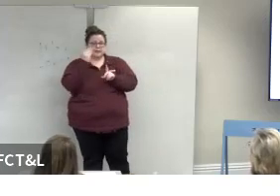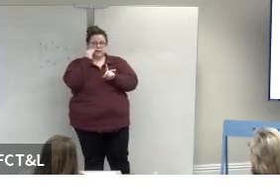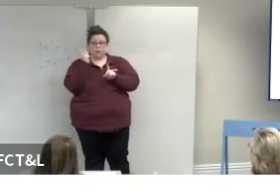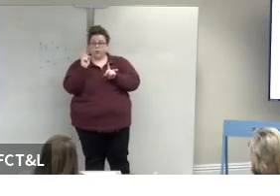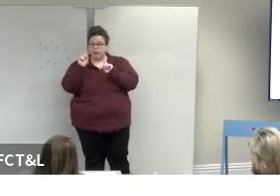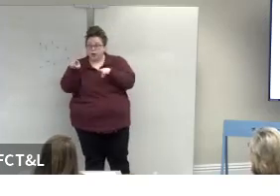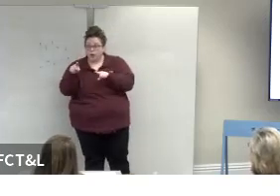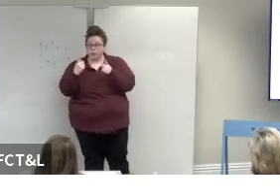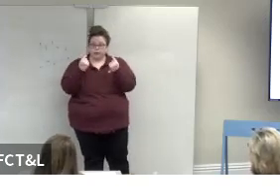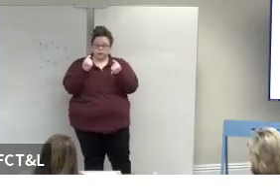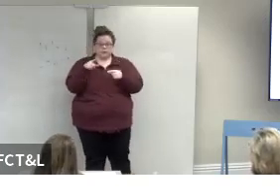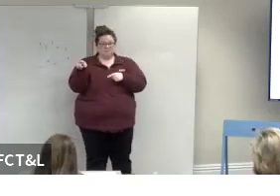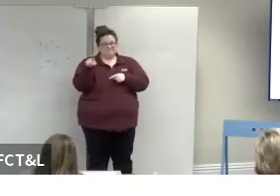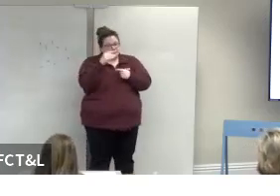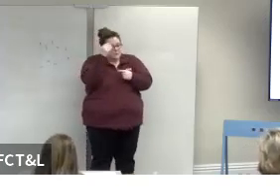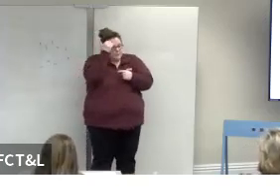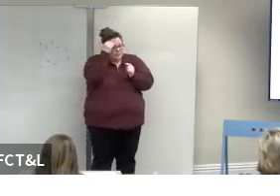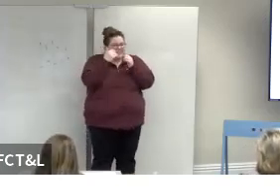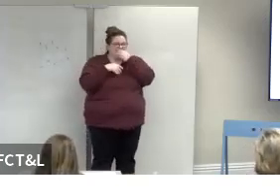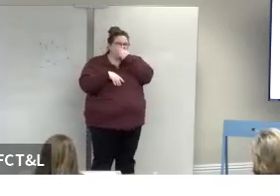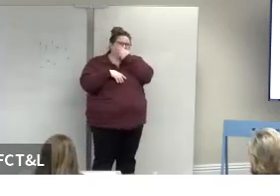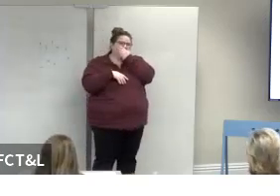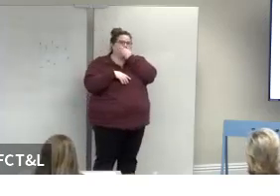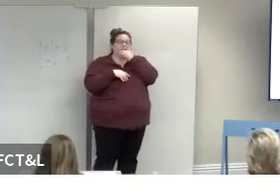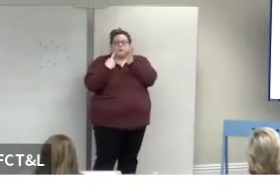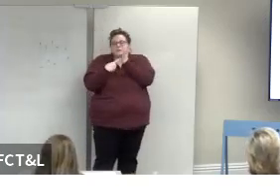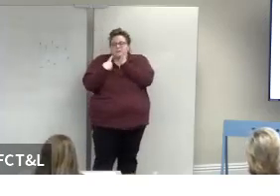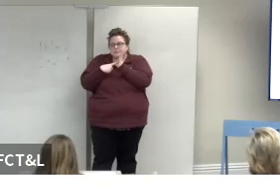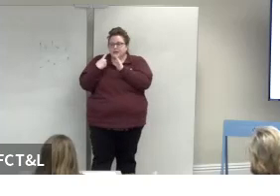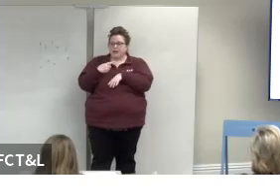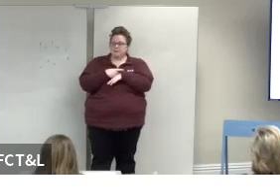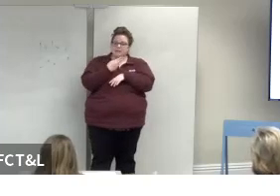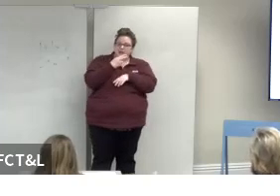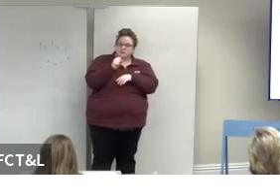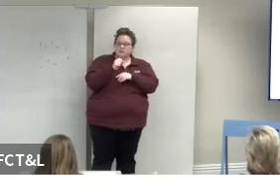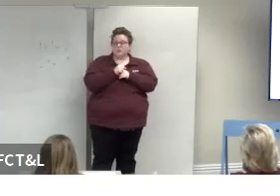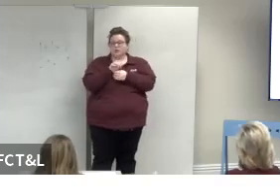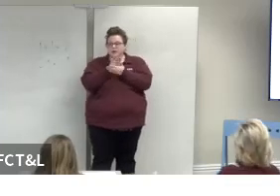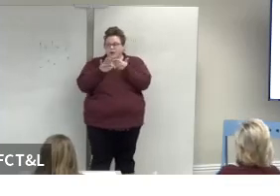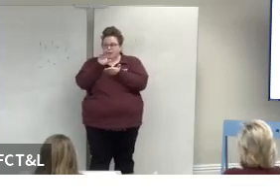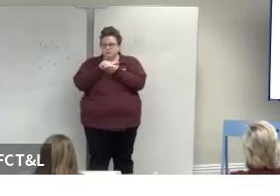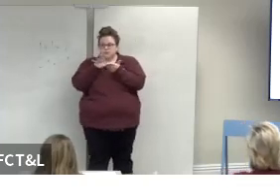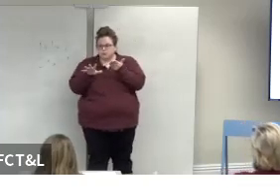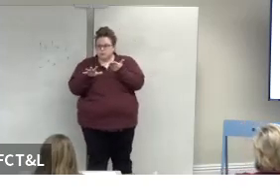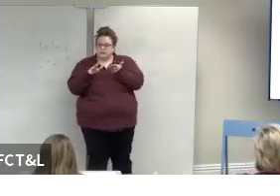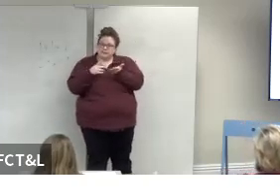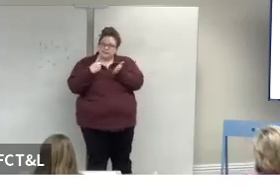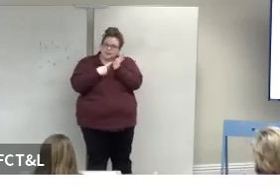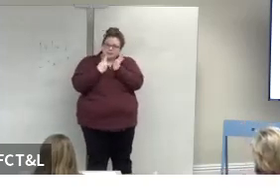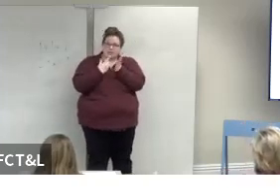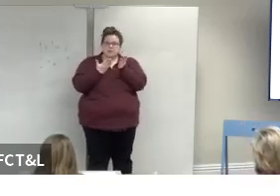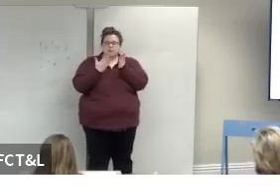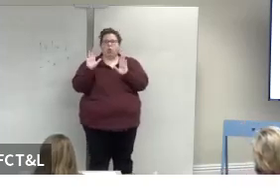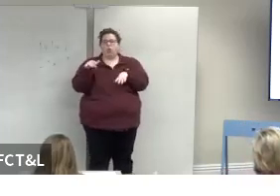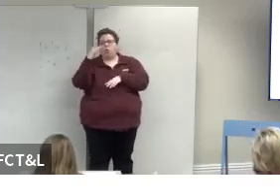abreast of all the information and changes as far as where you're going, what's going to be happening, those sorts of things. Now, sometimes in high school or college